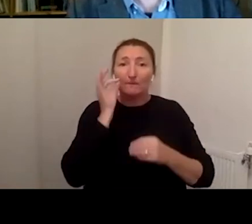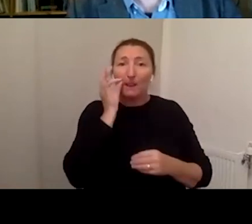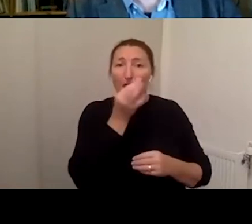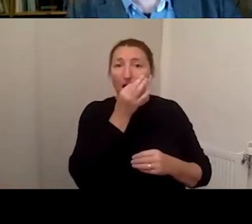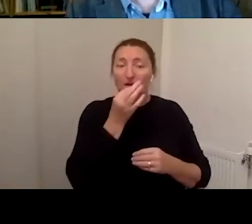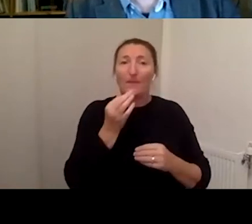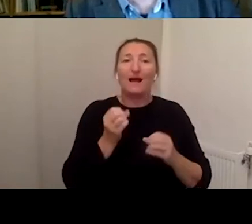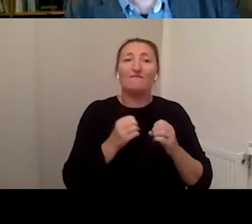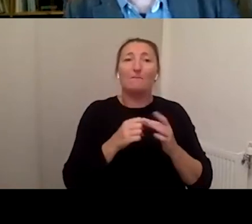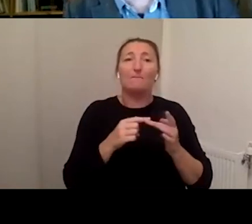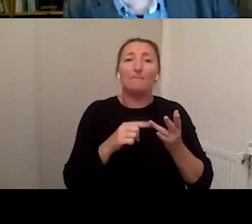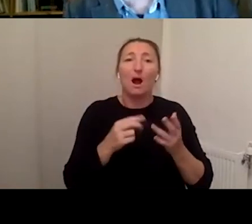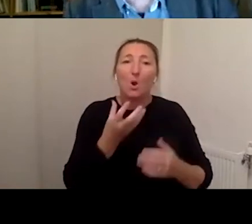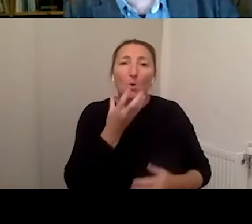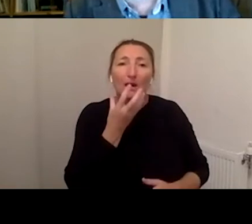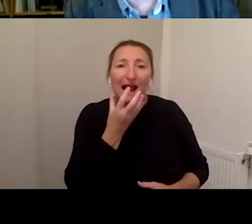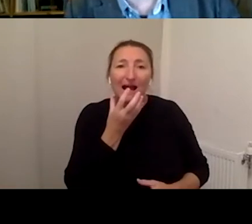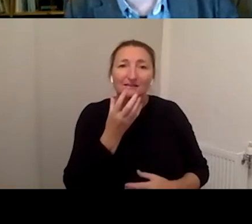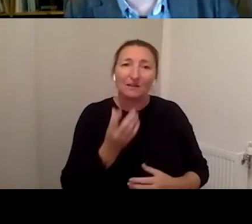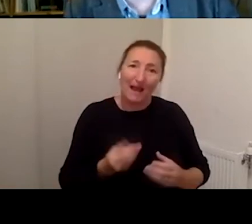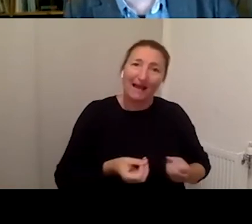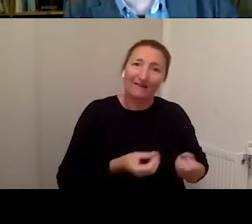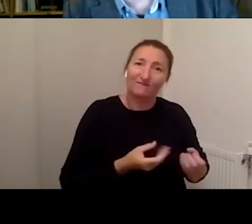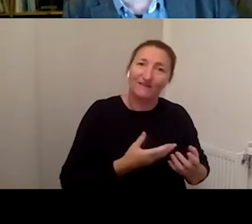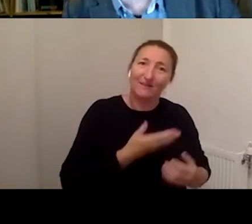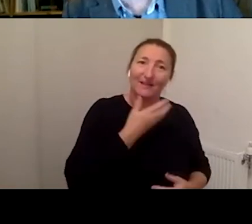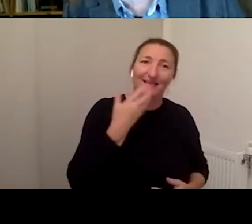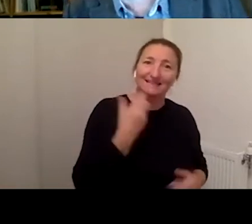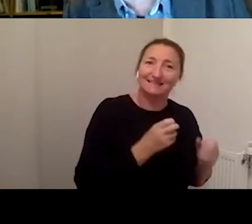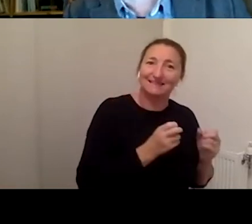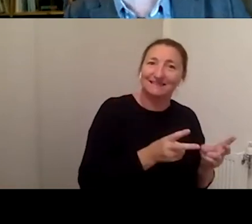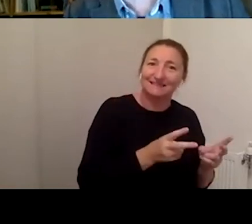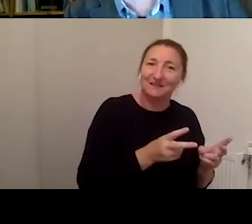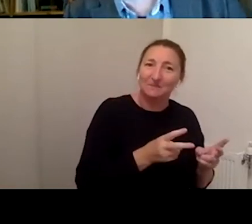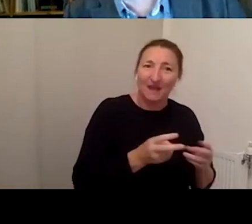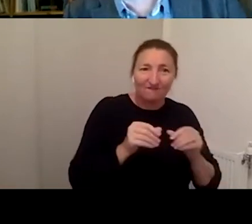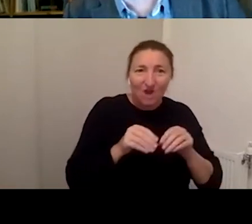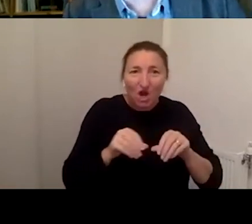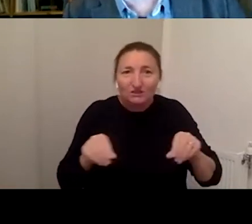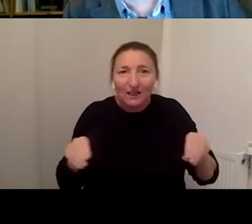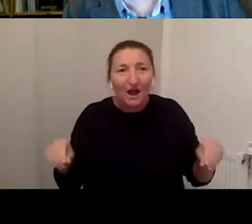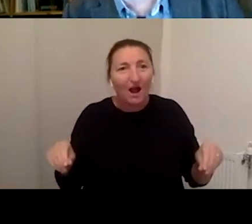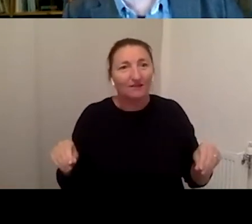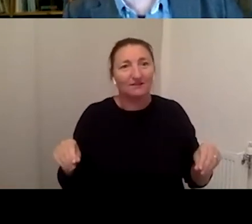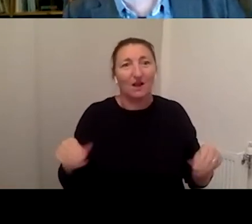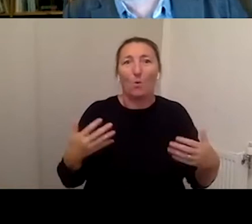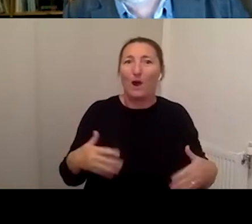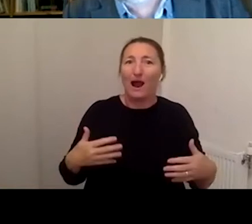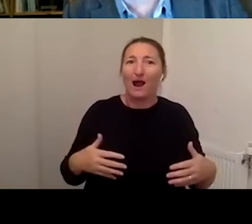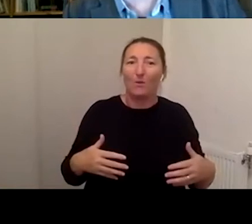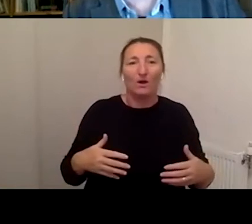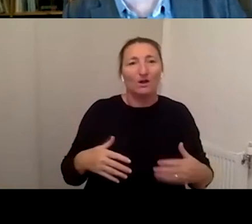back into the district heating project. Now we've got a digestate, which is now a natural fertilizer. Hell, the peat bogs are closed. Now we can use our